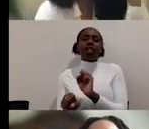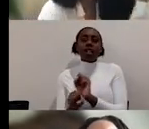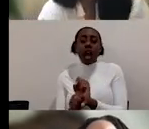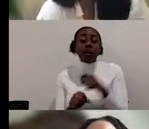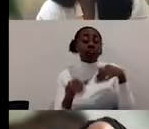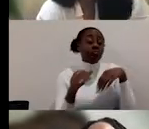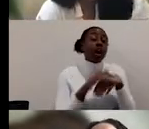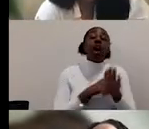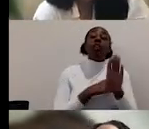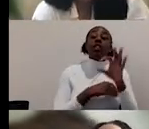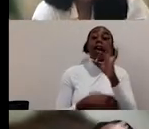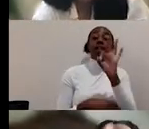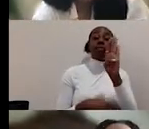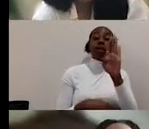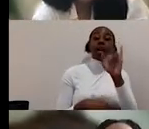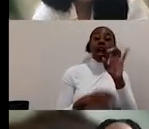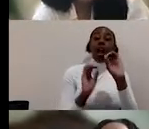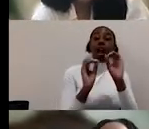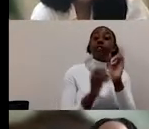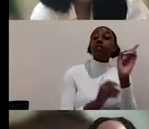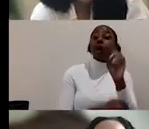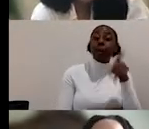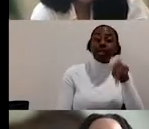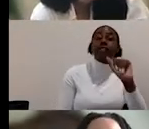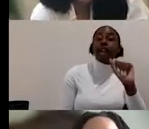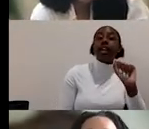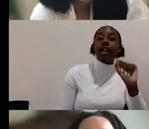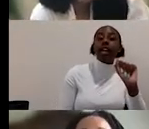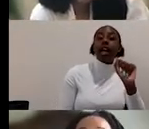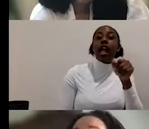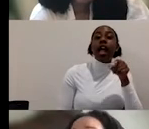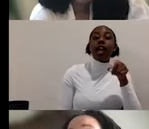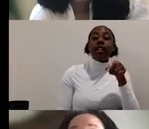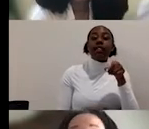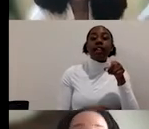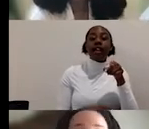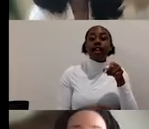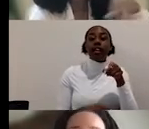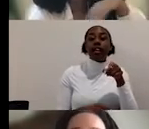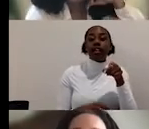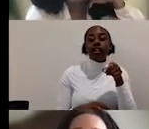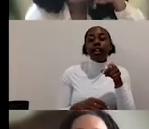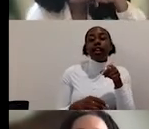And they actually broke in the night Muhammad Ali and Joe Frazier, which I didn't know this,